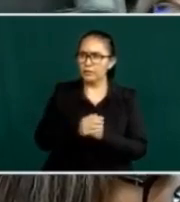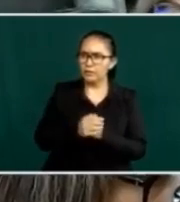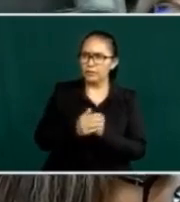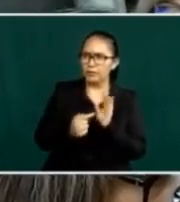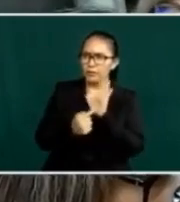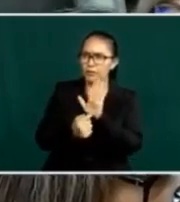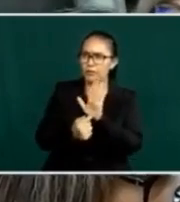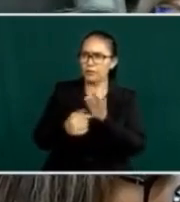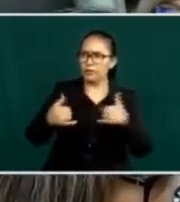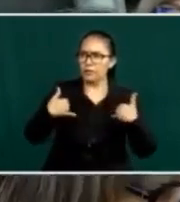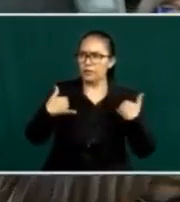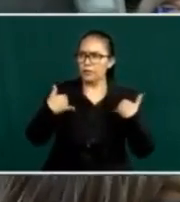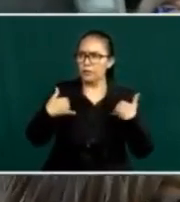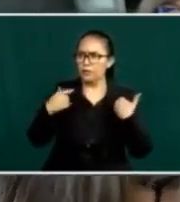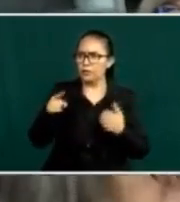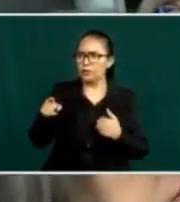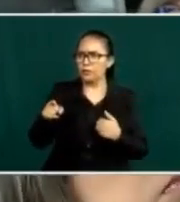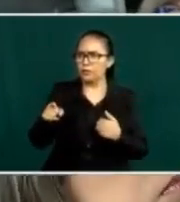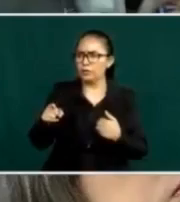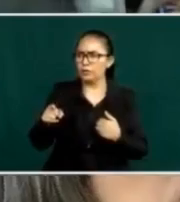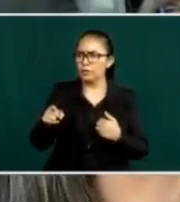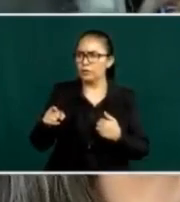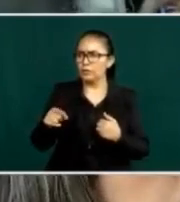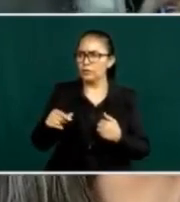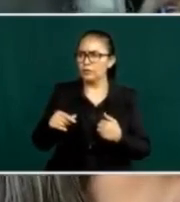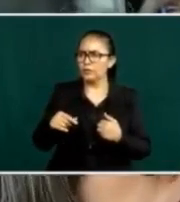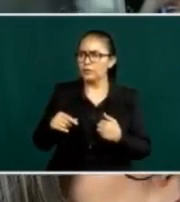May, when I took this picture,